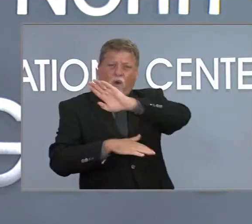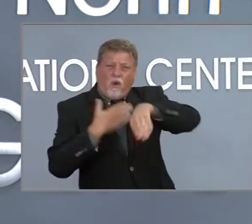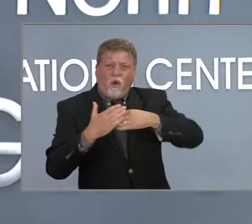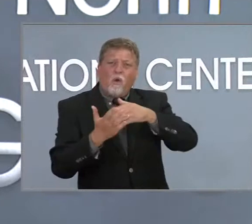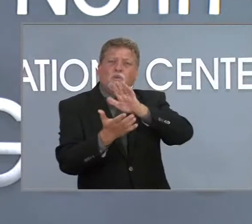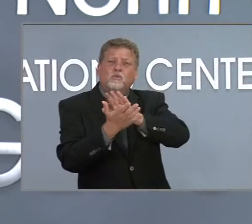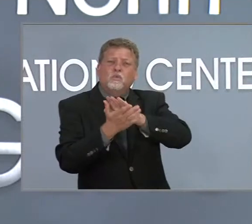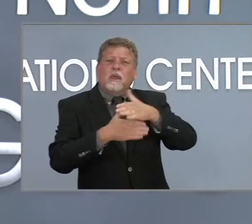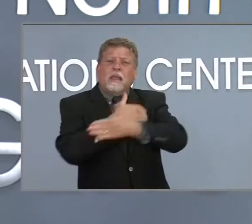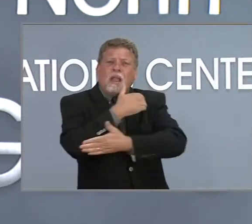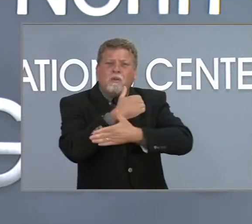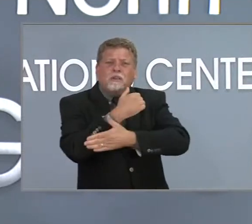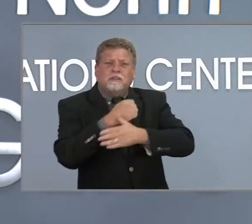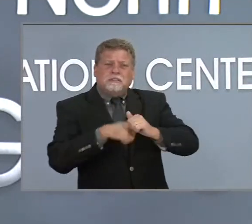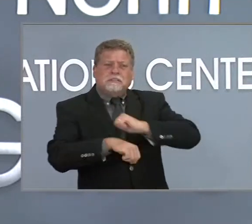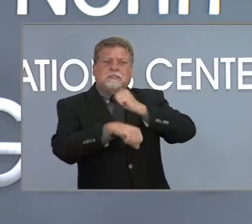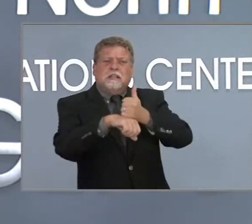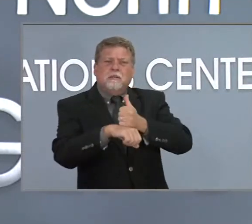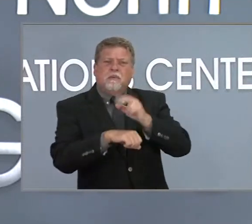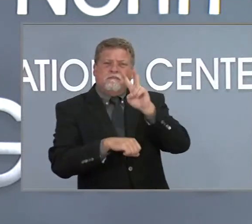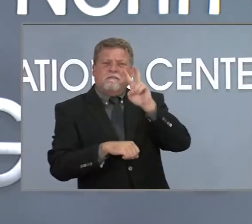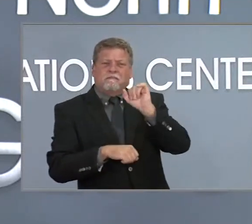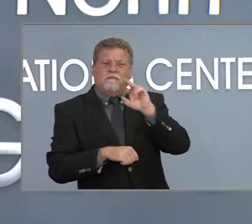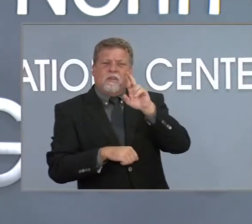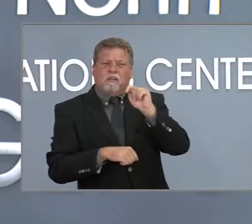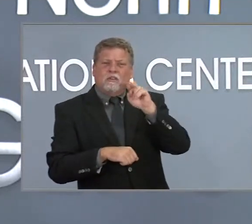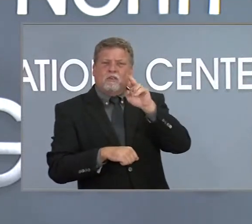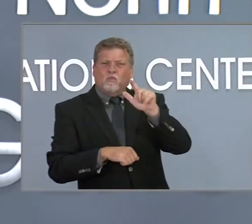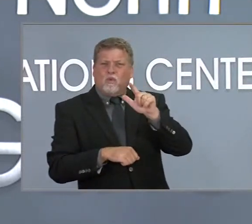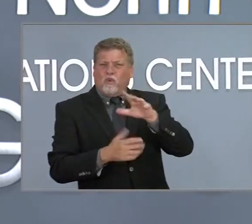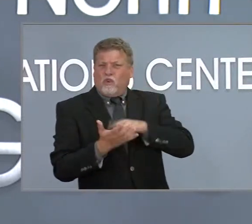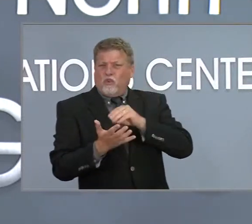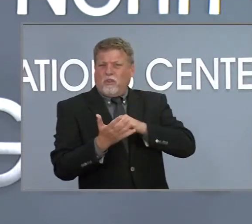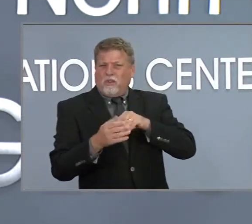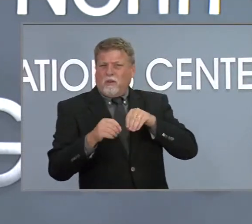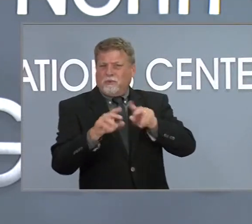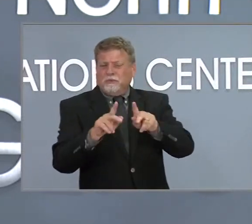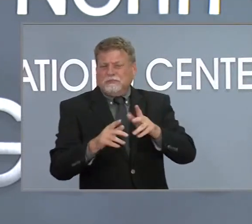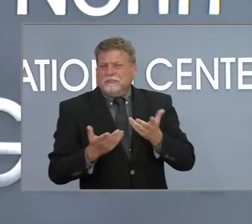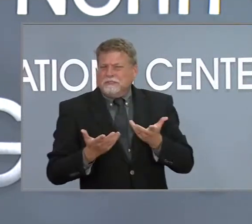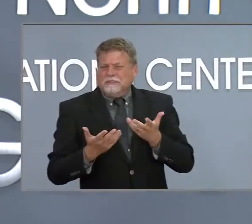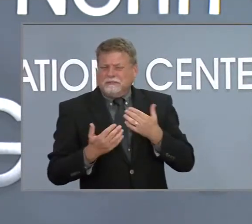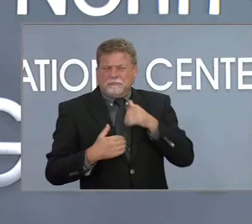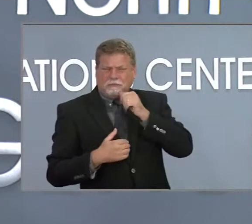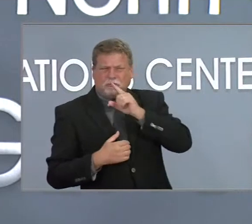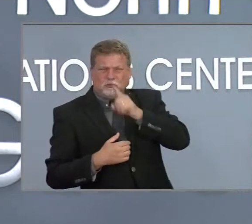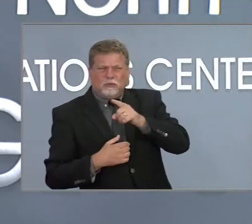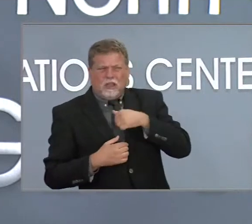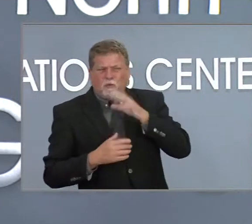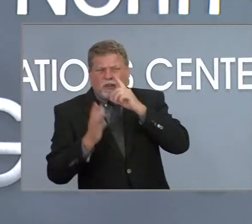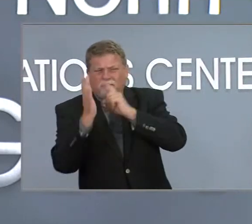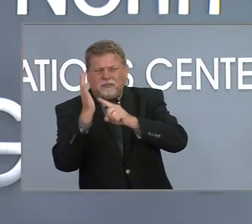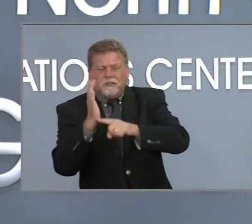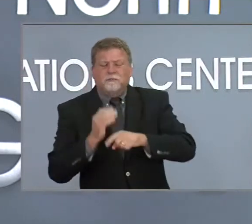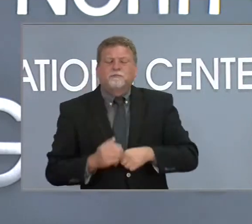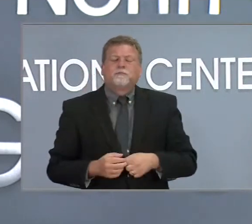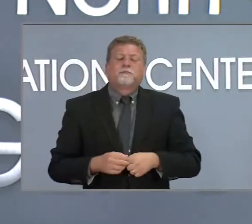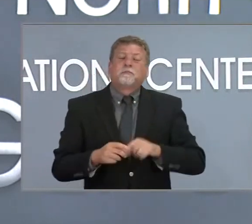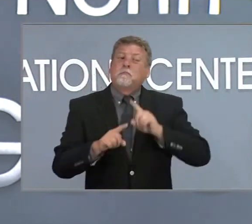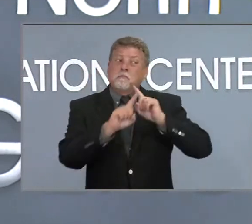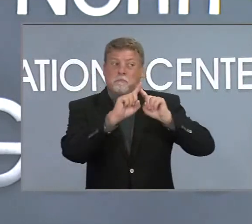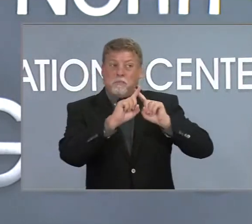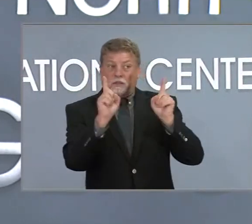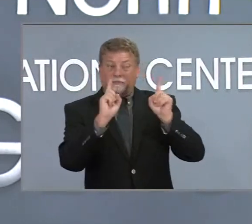look into that request. On mask requirements, what we have found here is that when